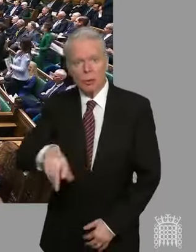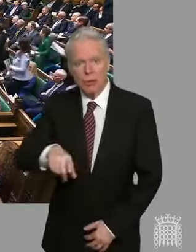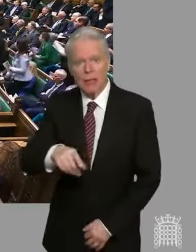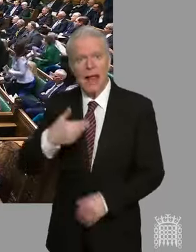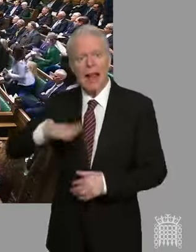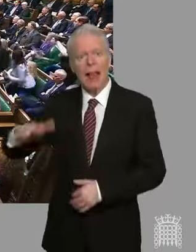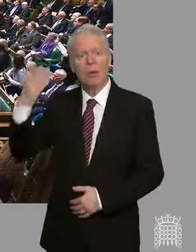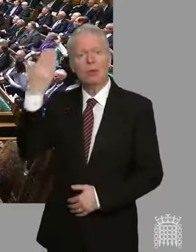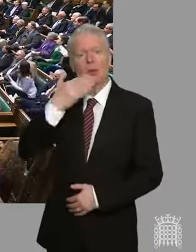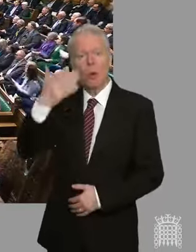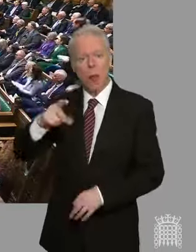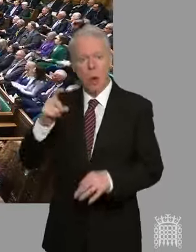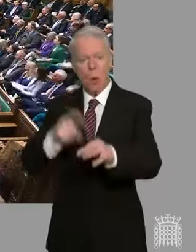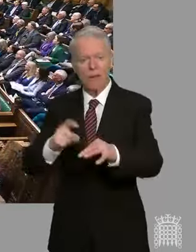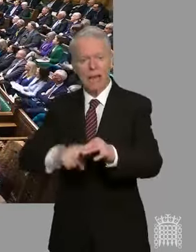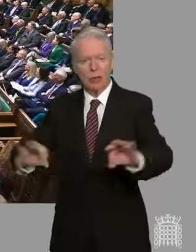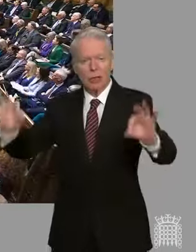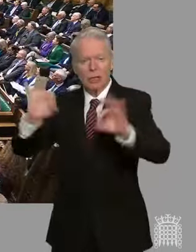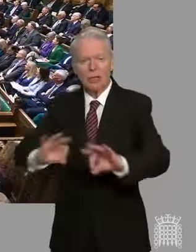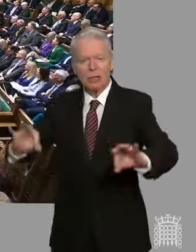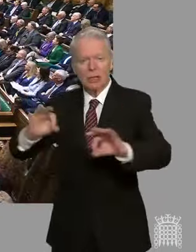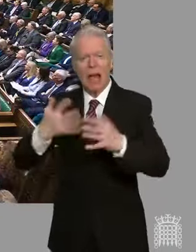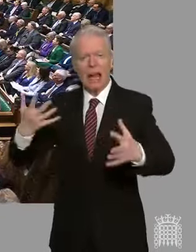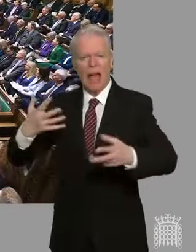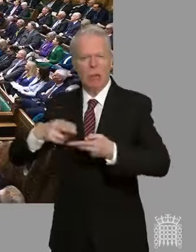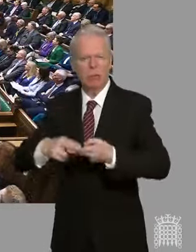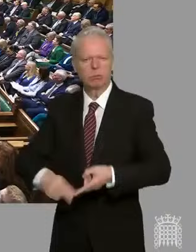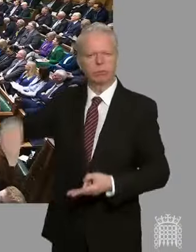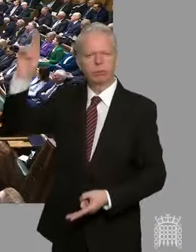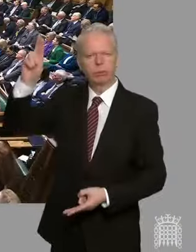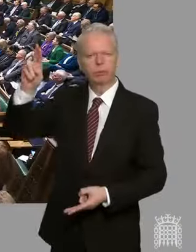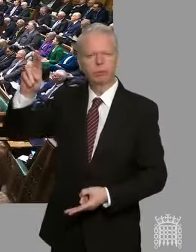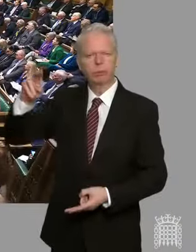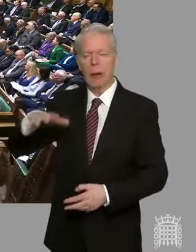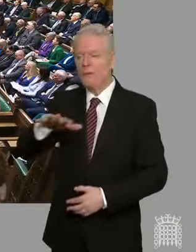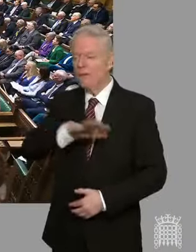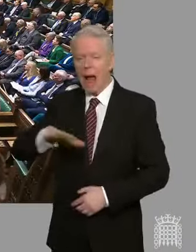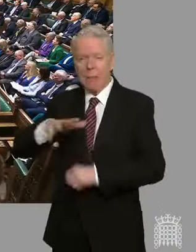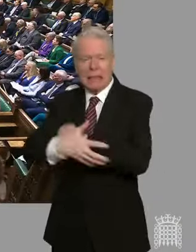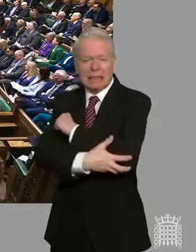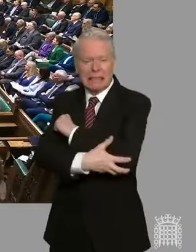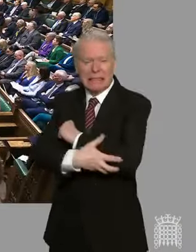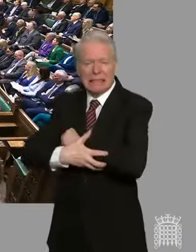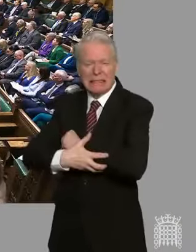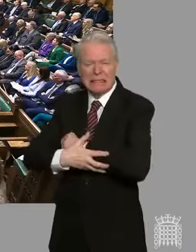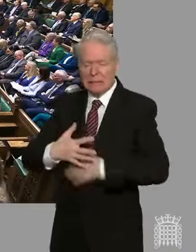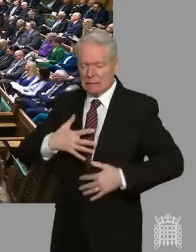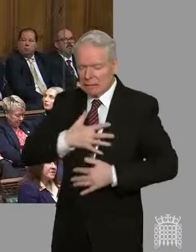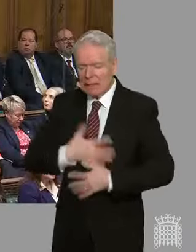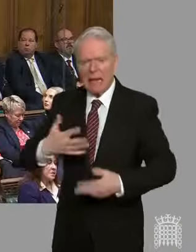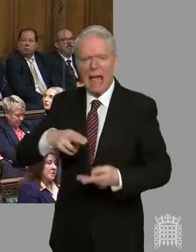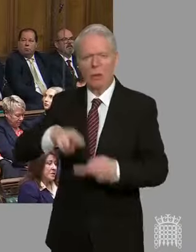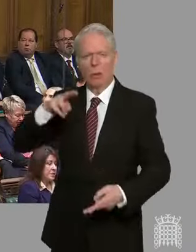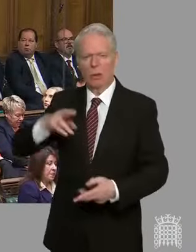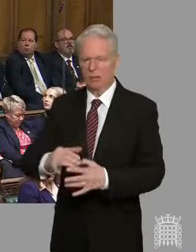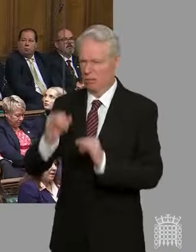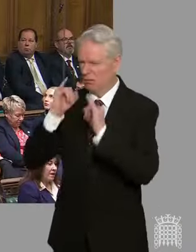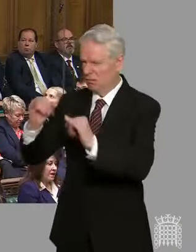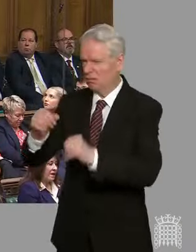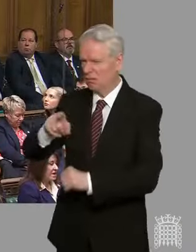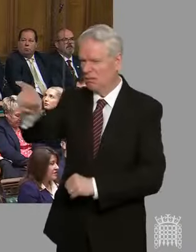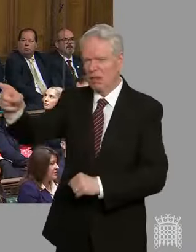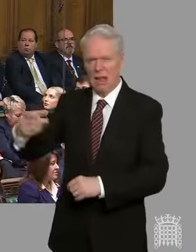Thank you, Mr. Speaker. My constituent Mike Addison was one of a kind, a physical disability rugby league world champion